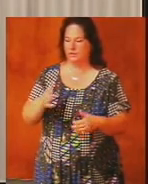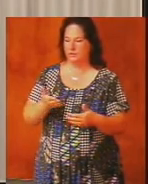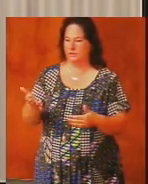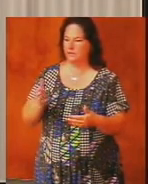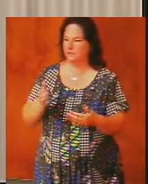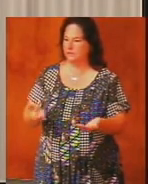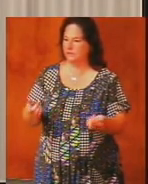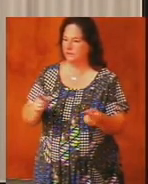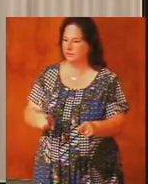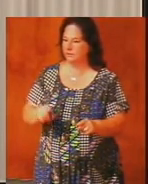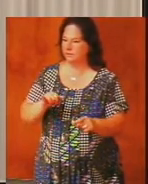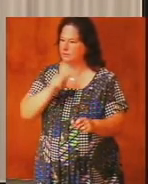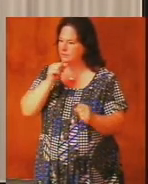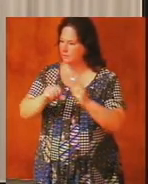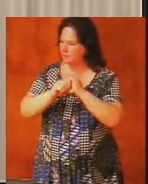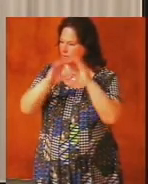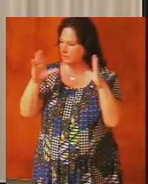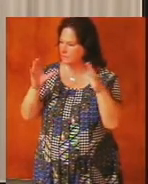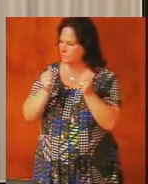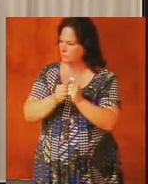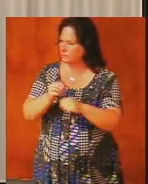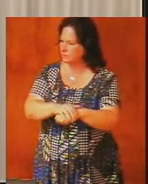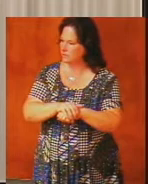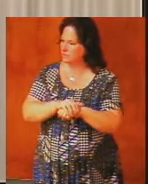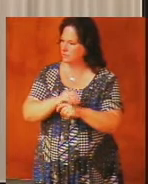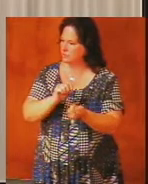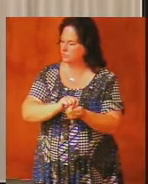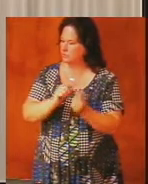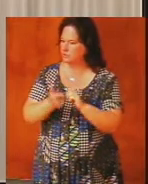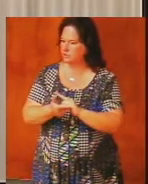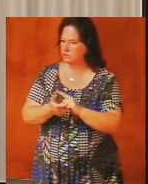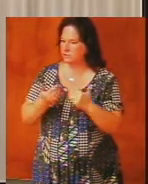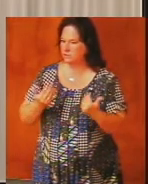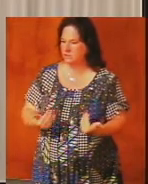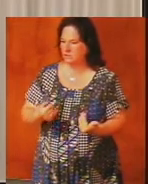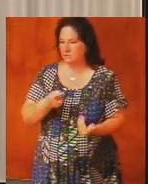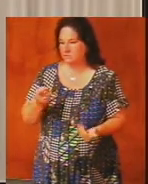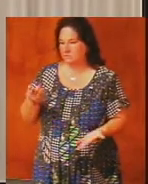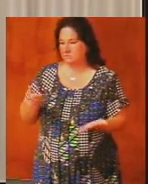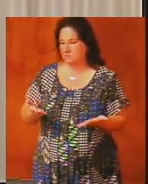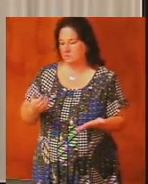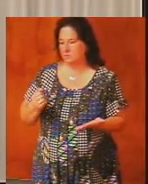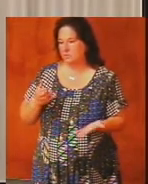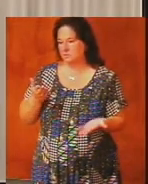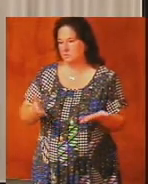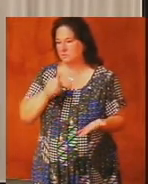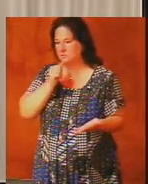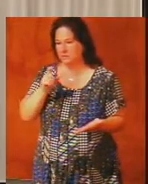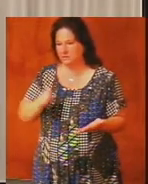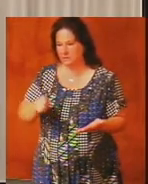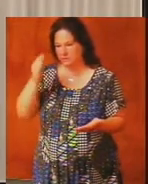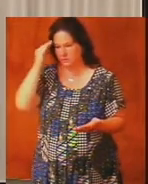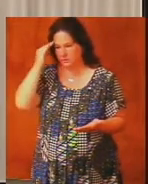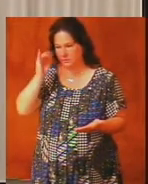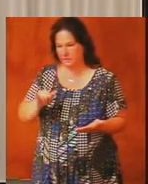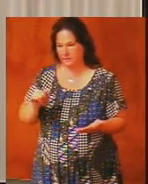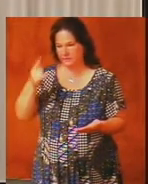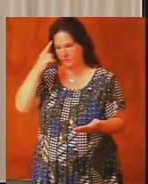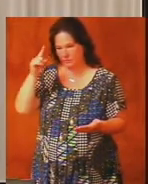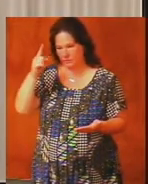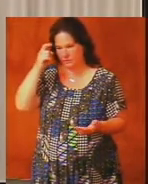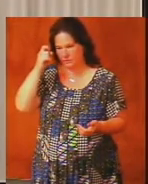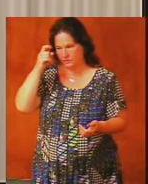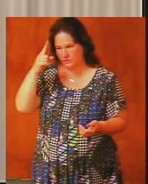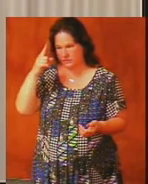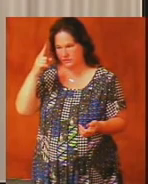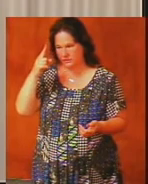are not obvious in English translations. Now, you may or may not need to know that as far as